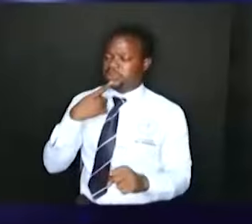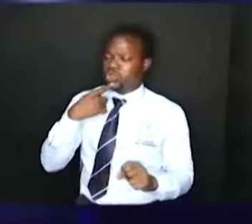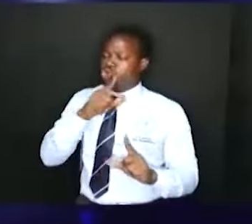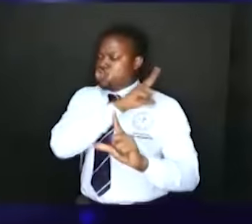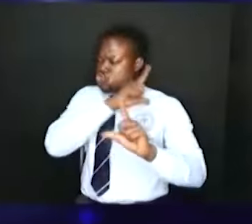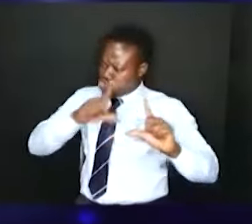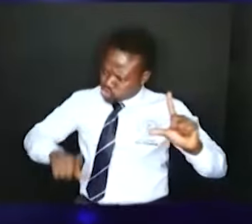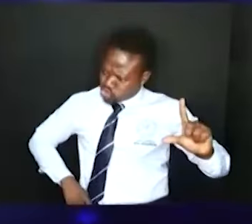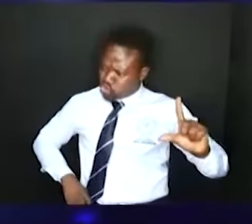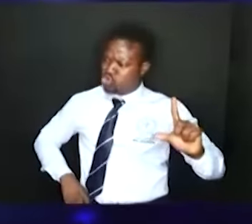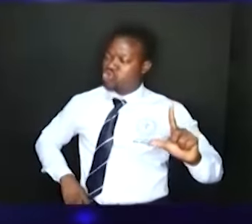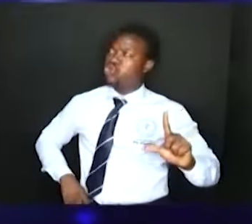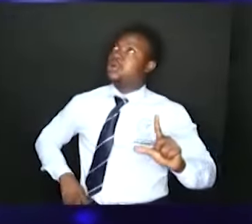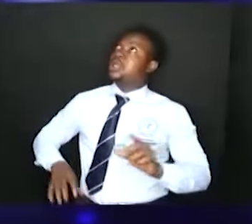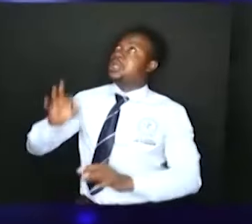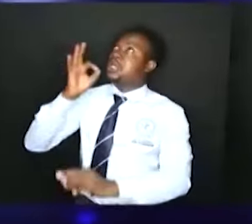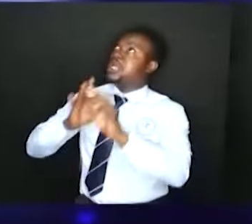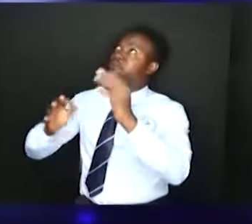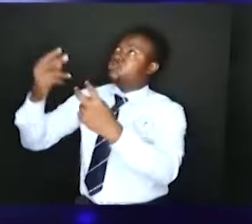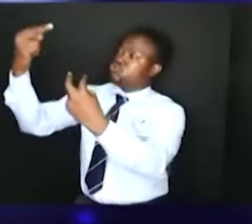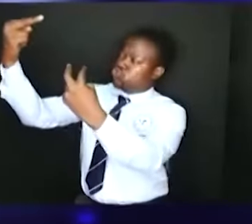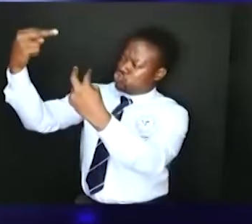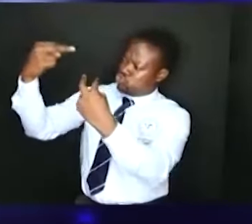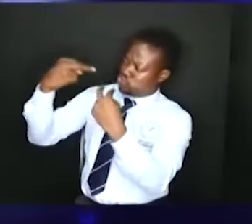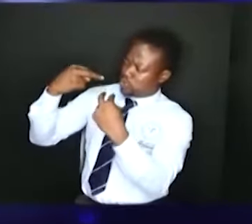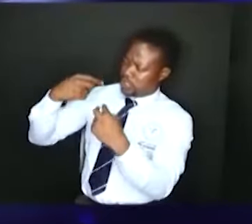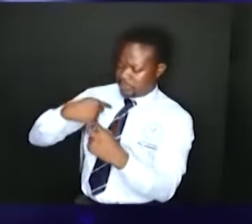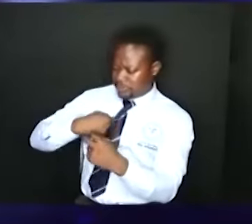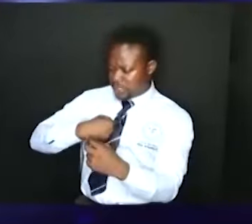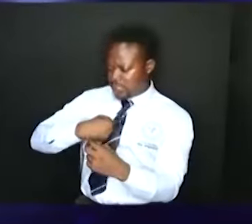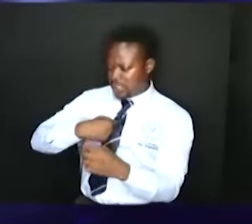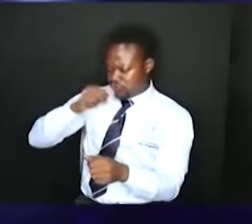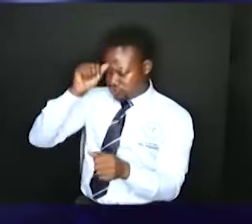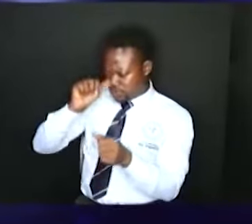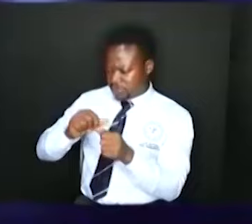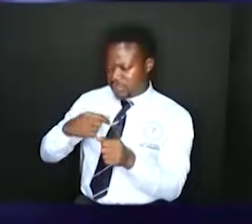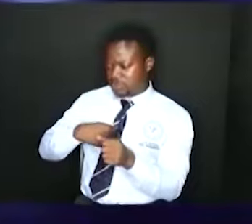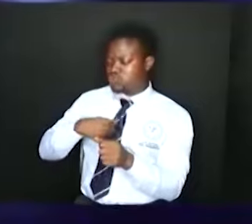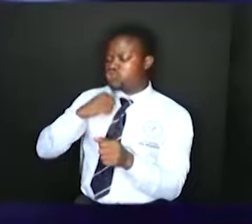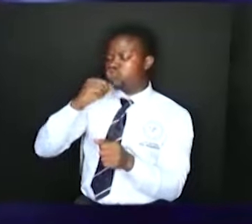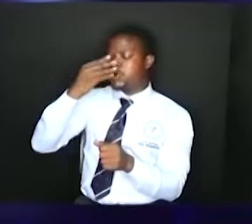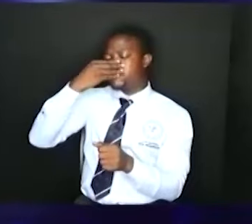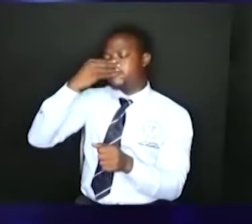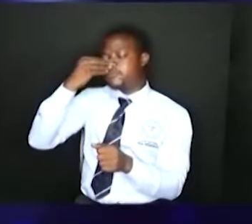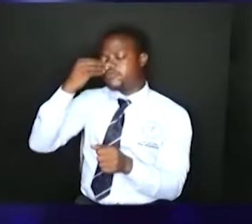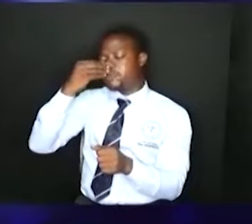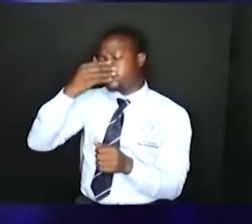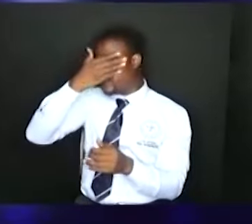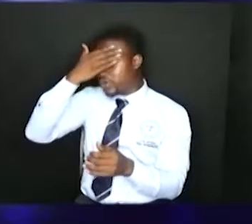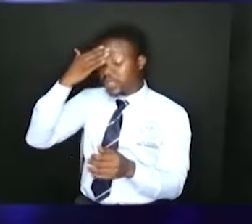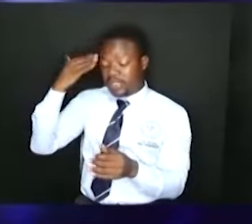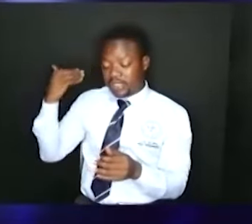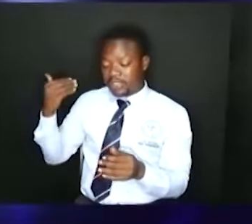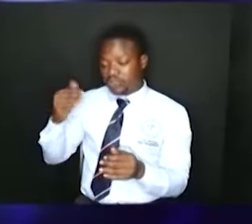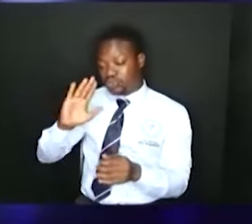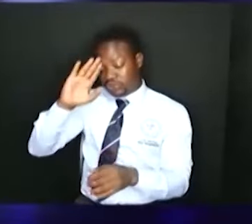you will only look on your servant's misery and remember me and not forget your servant, but give her a